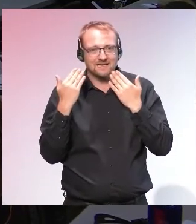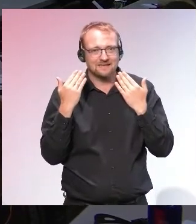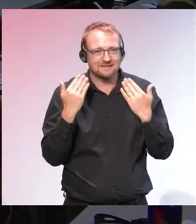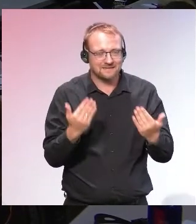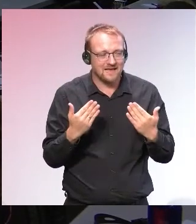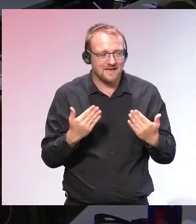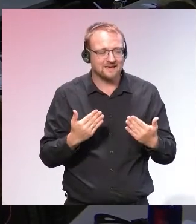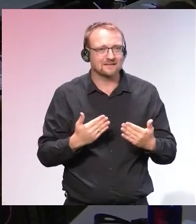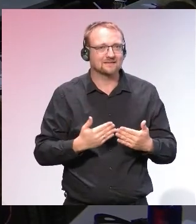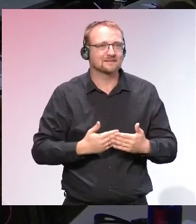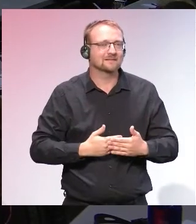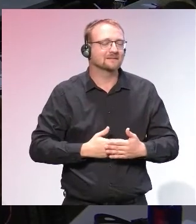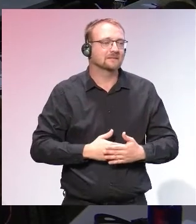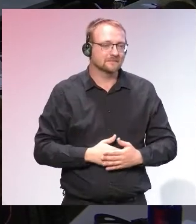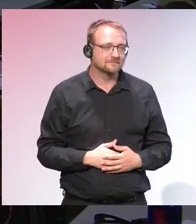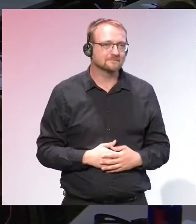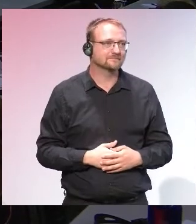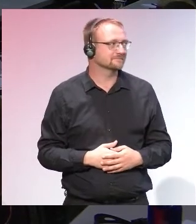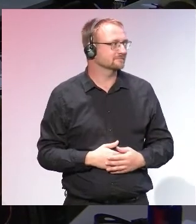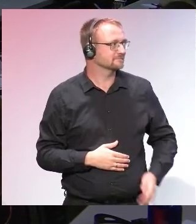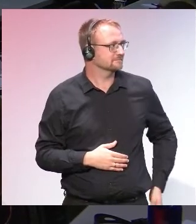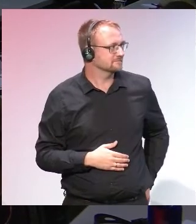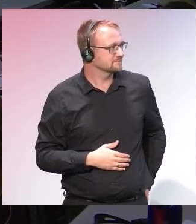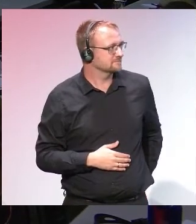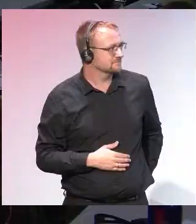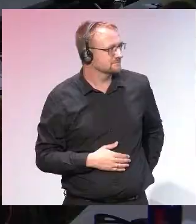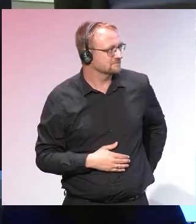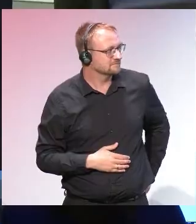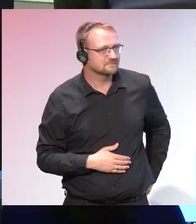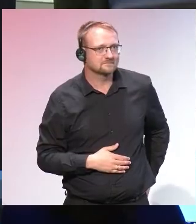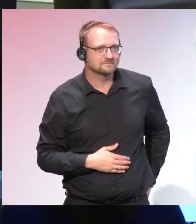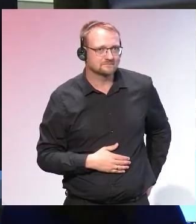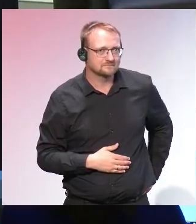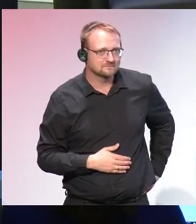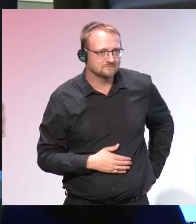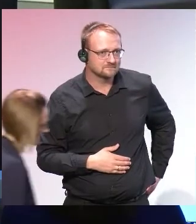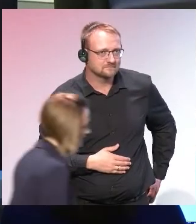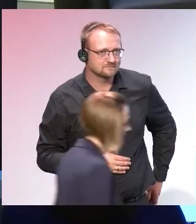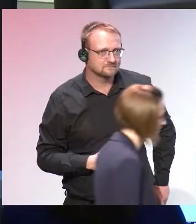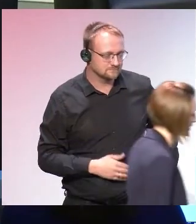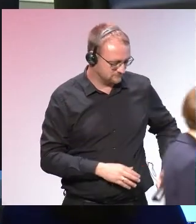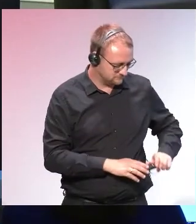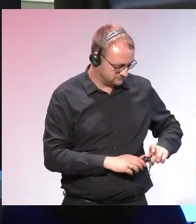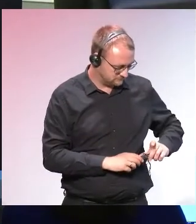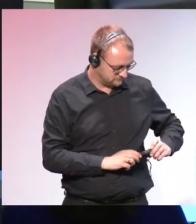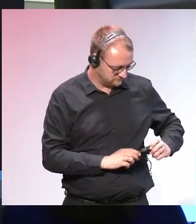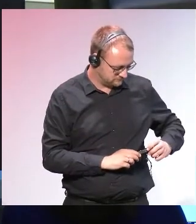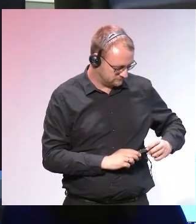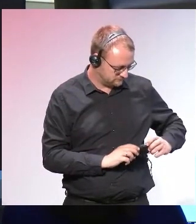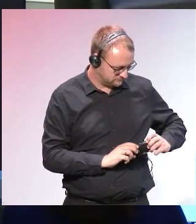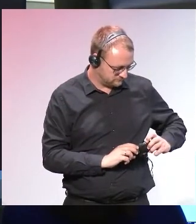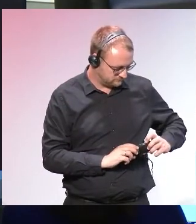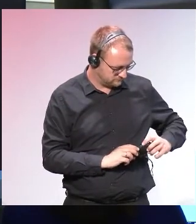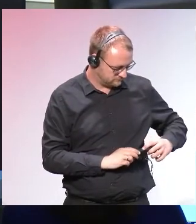indeed, ich wechsle jetzt nur auf Deutsch, damit das mit der Übersetzung gut hinklappt. Ja, in der Tat ist, glaube